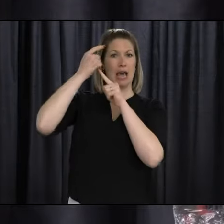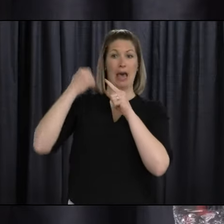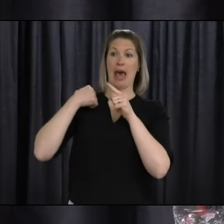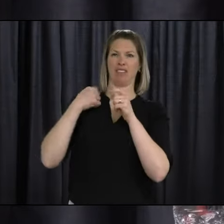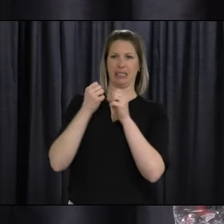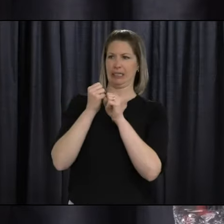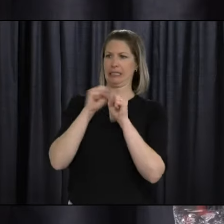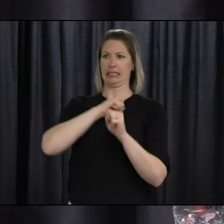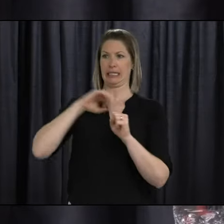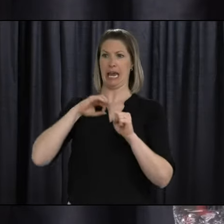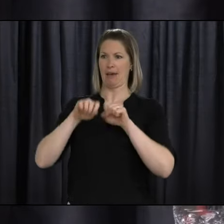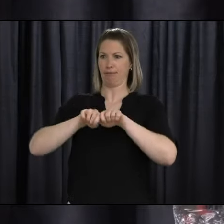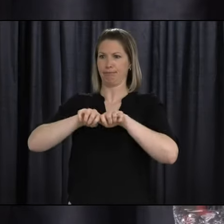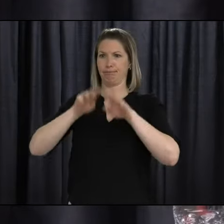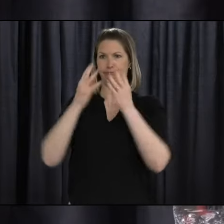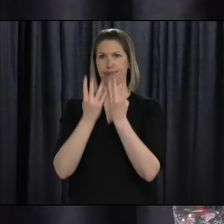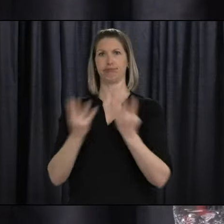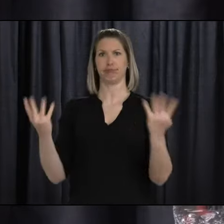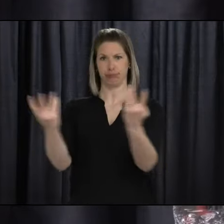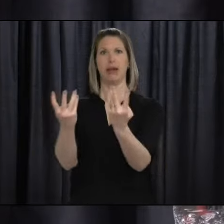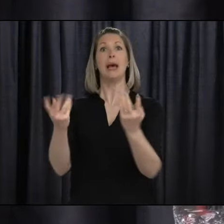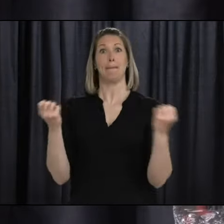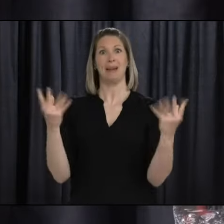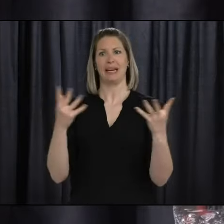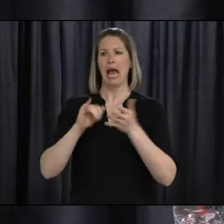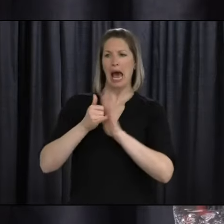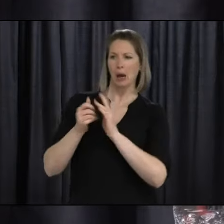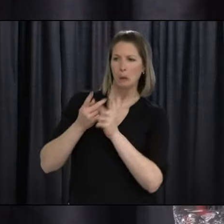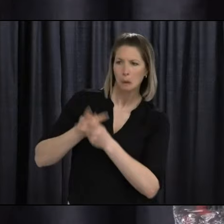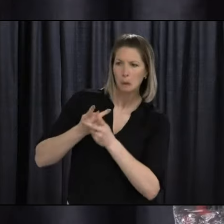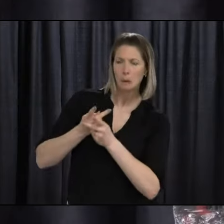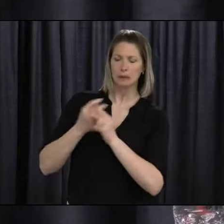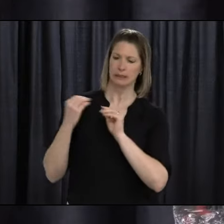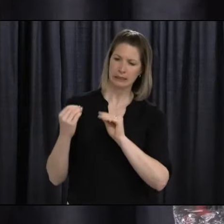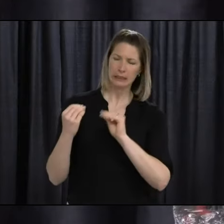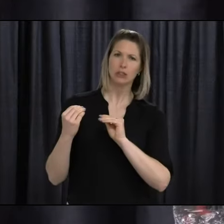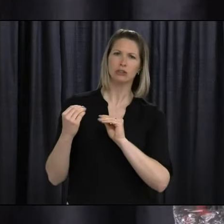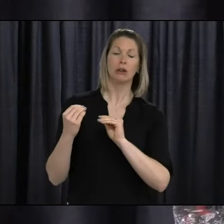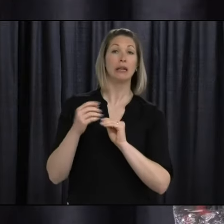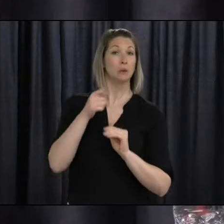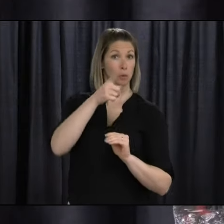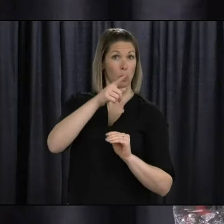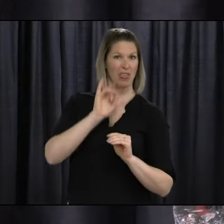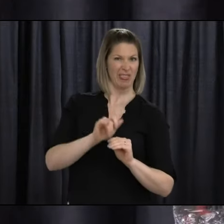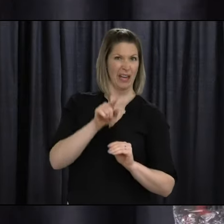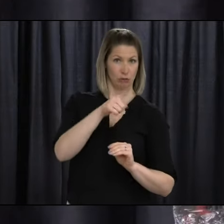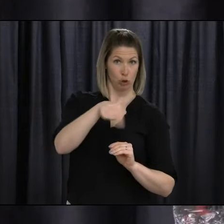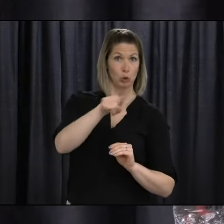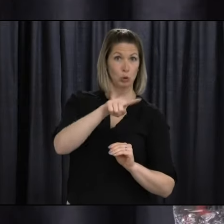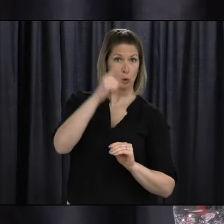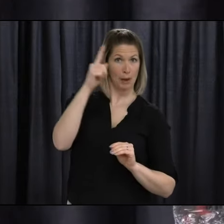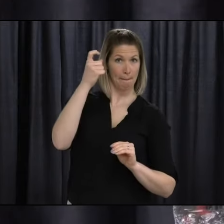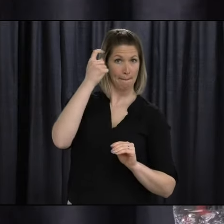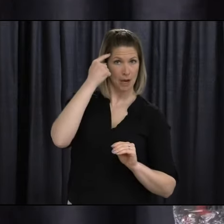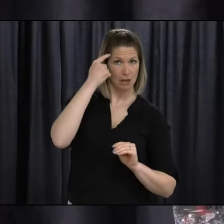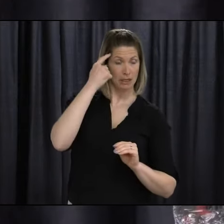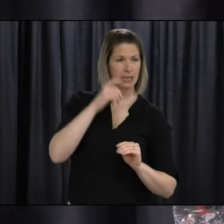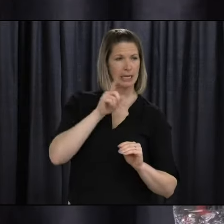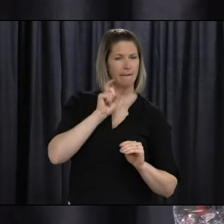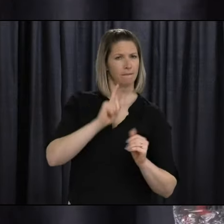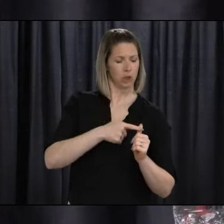And I would encourage you to look at that. The champion, the lead there, or president and CEO is